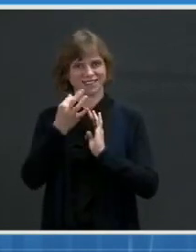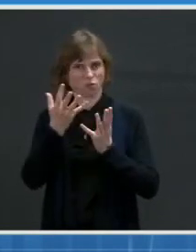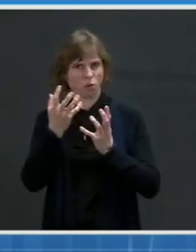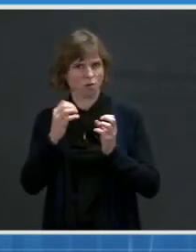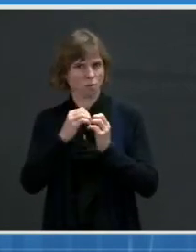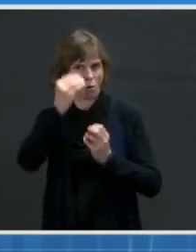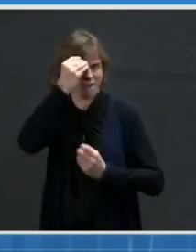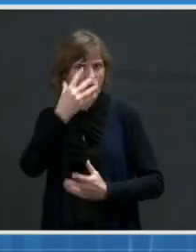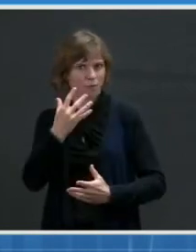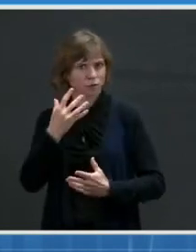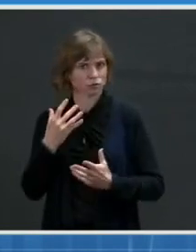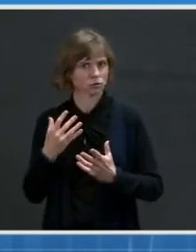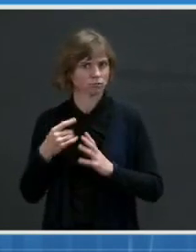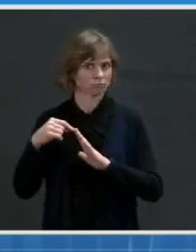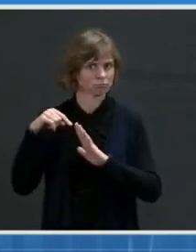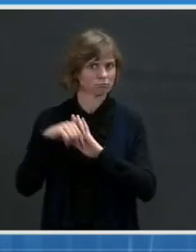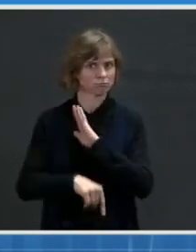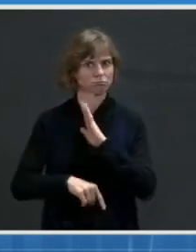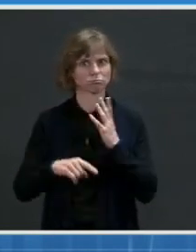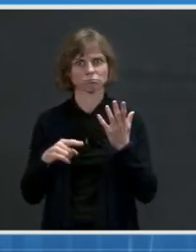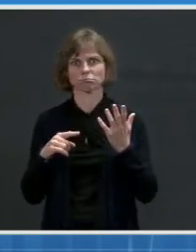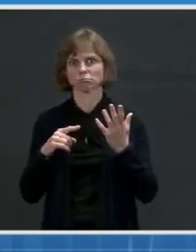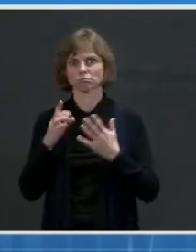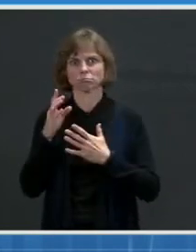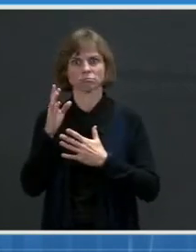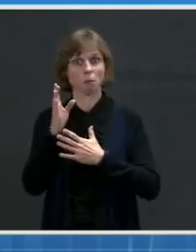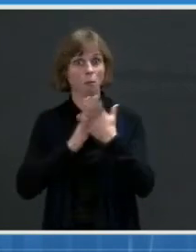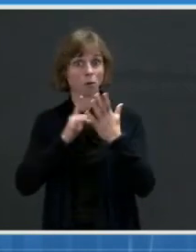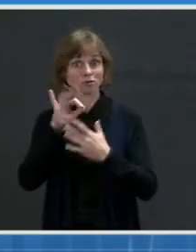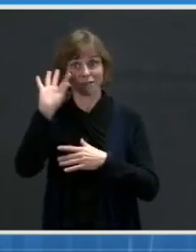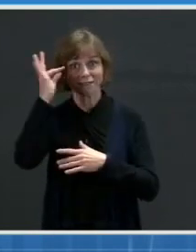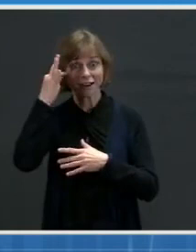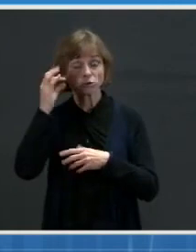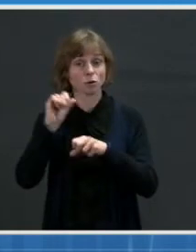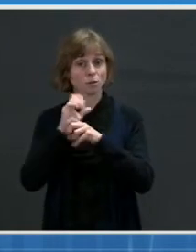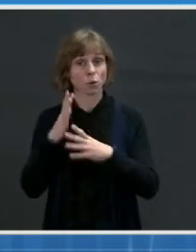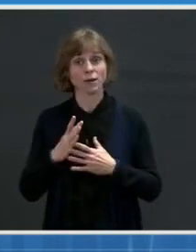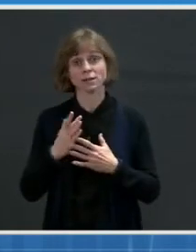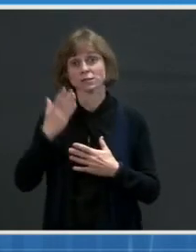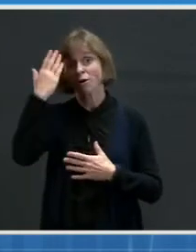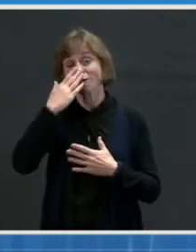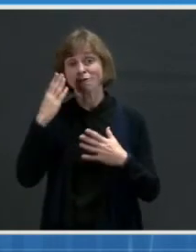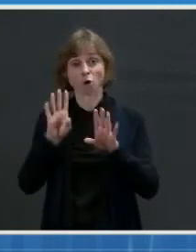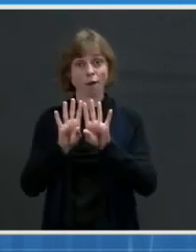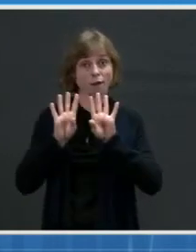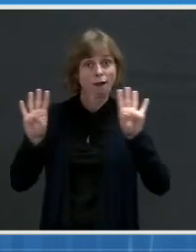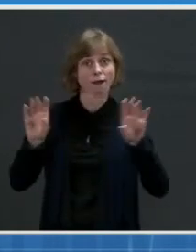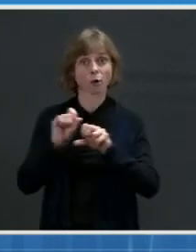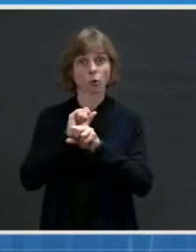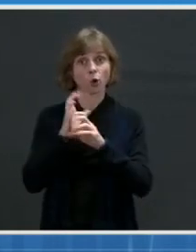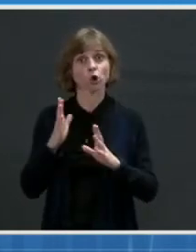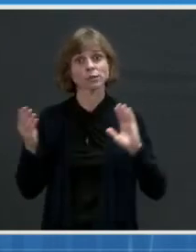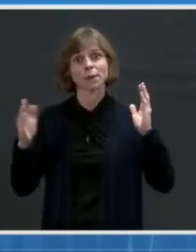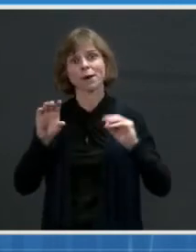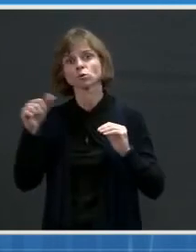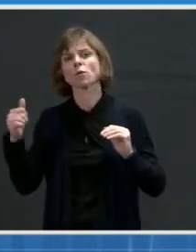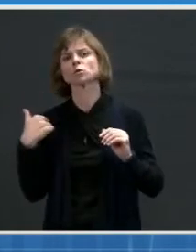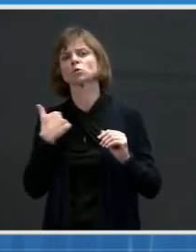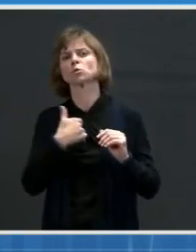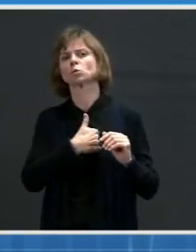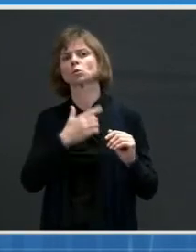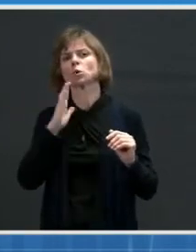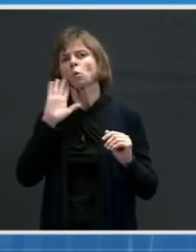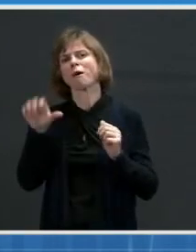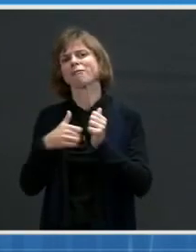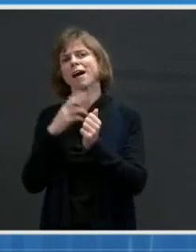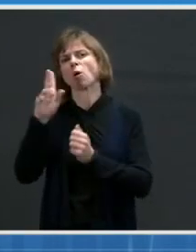detailed questions on aspects of federal employees, frontline workers versus others, we will follow up with you